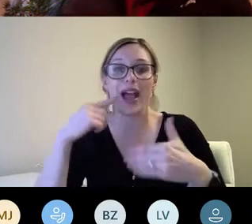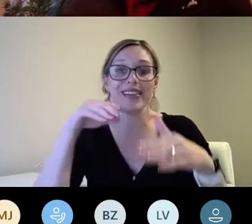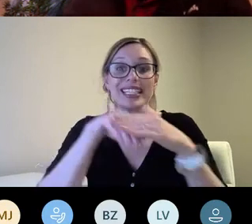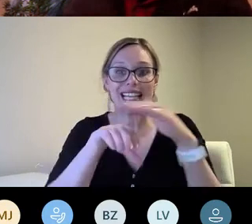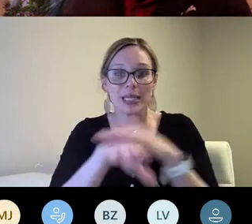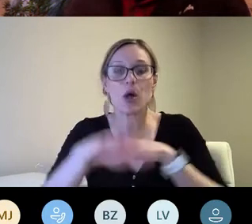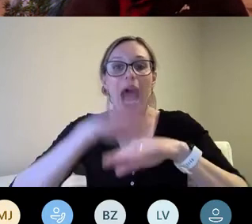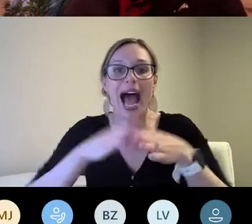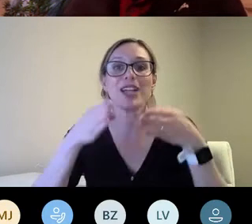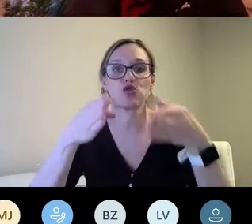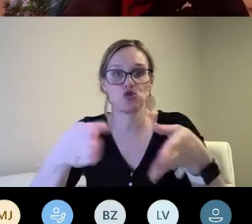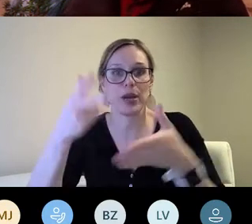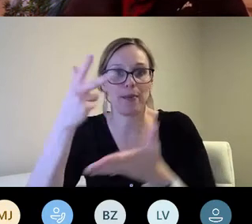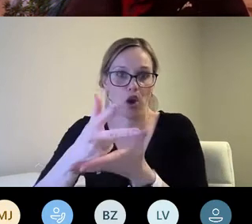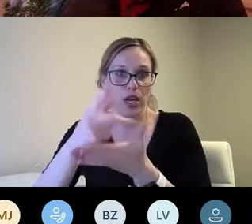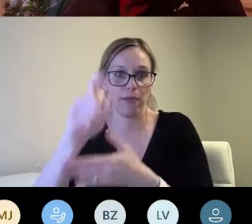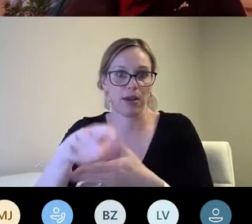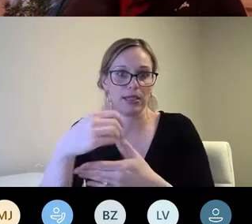So,